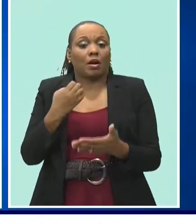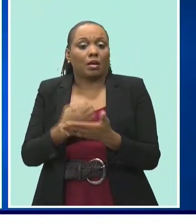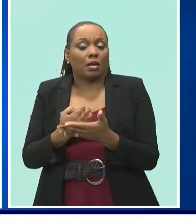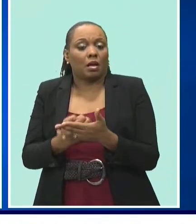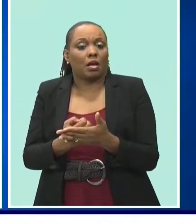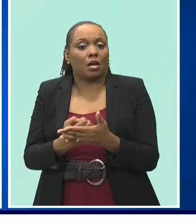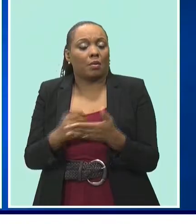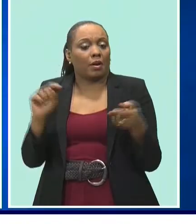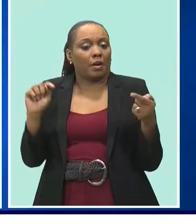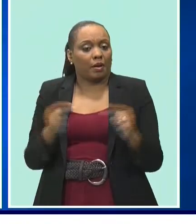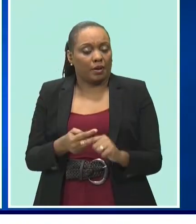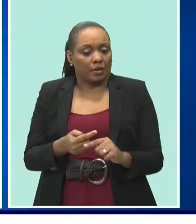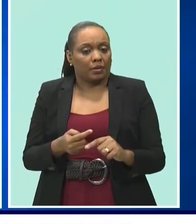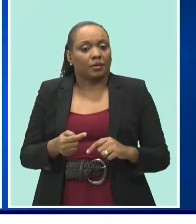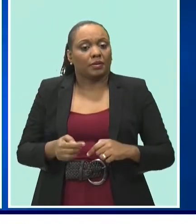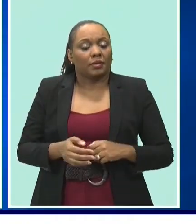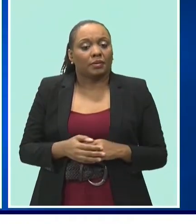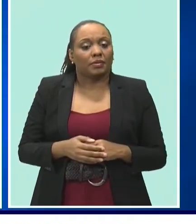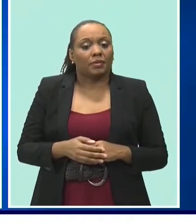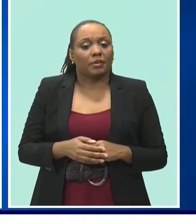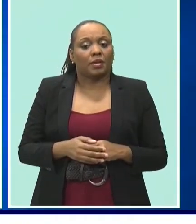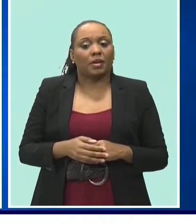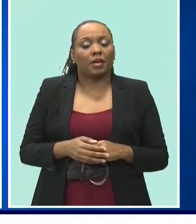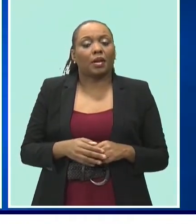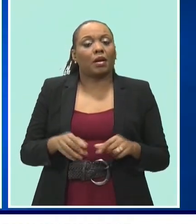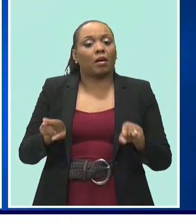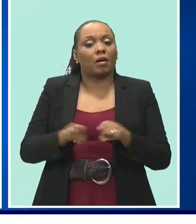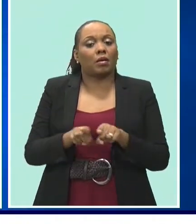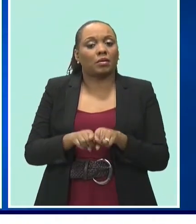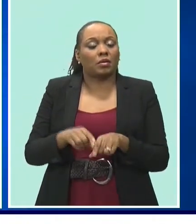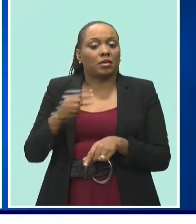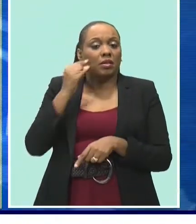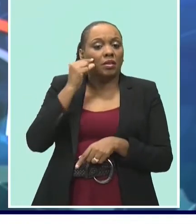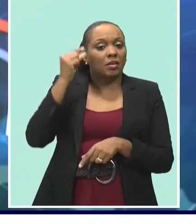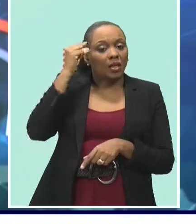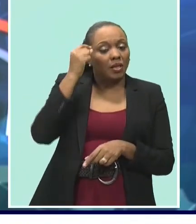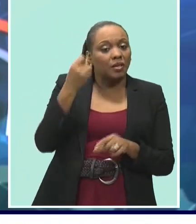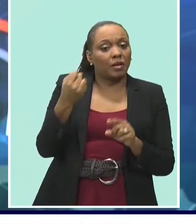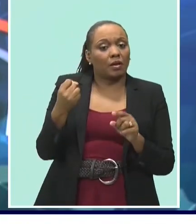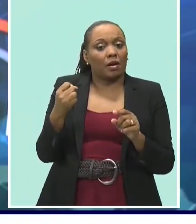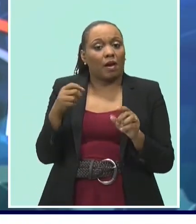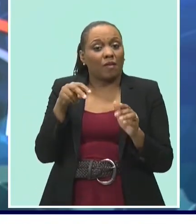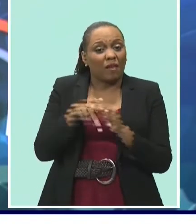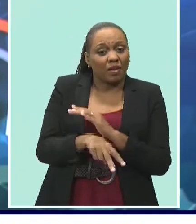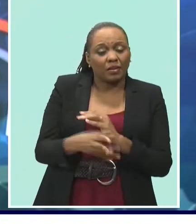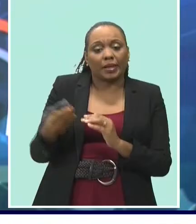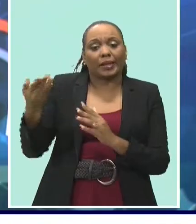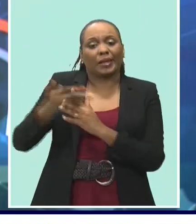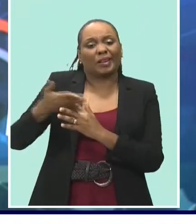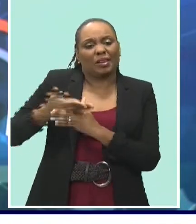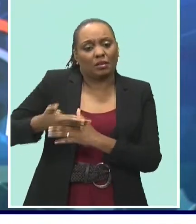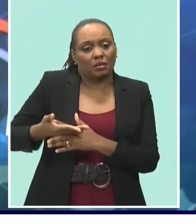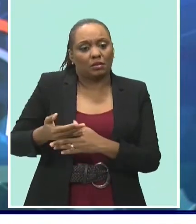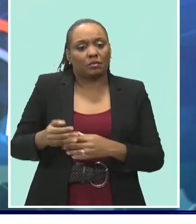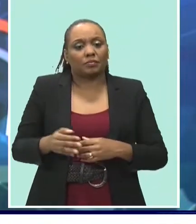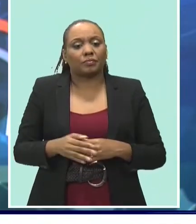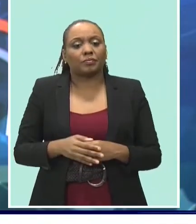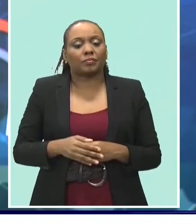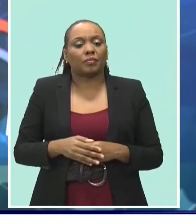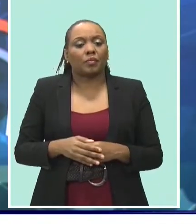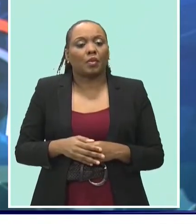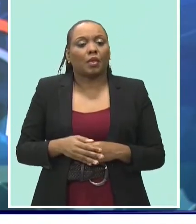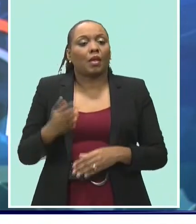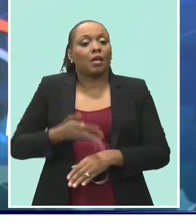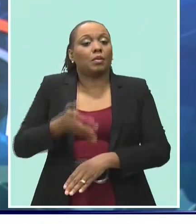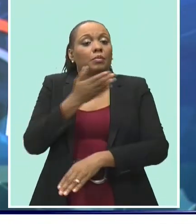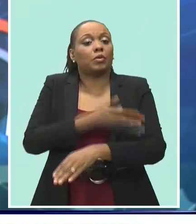harm, and includes gender-based violence and harassment. Improved response time is expected to be a